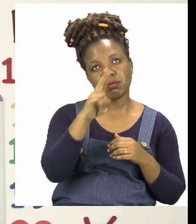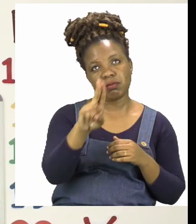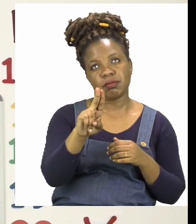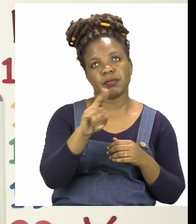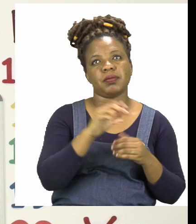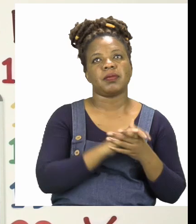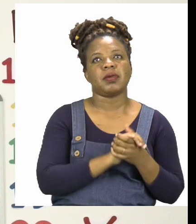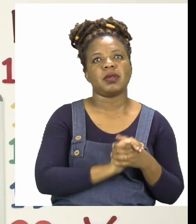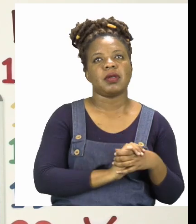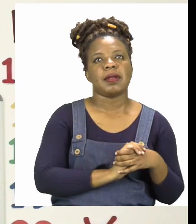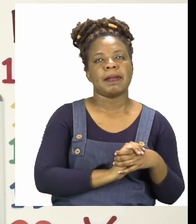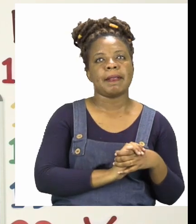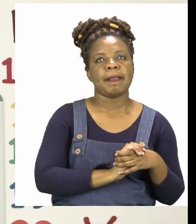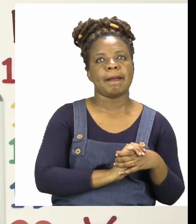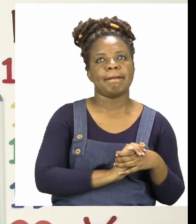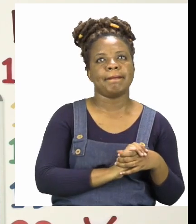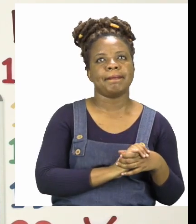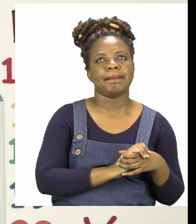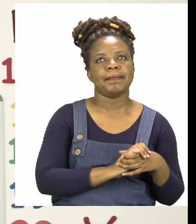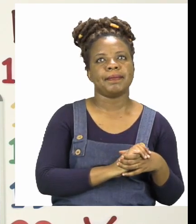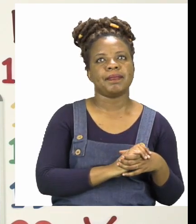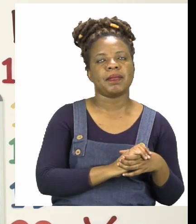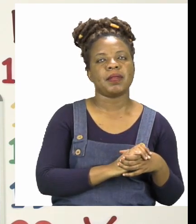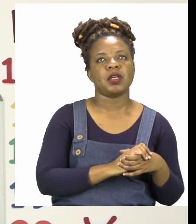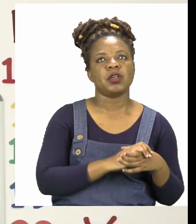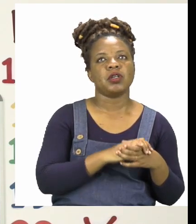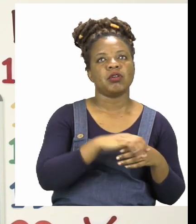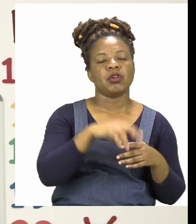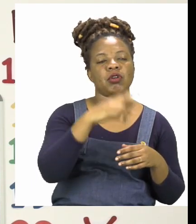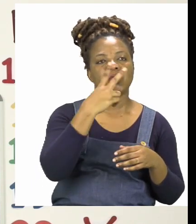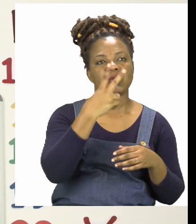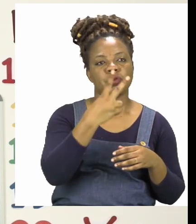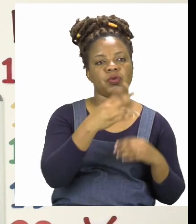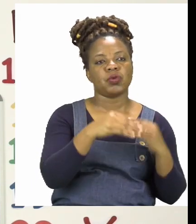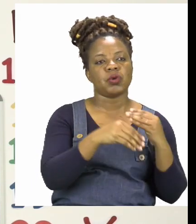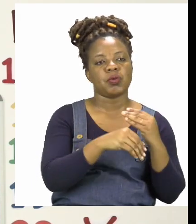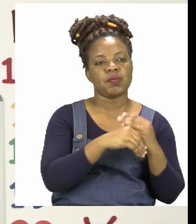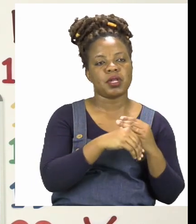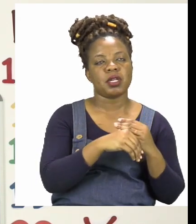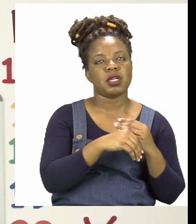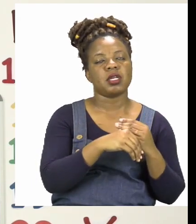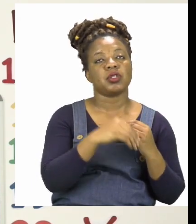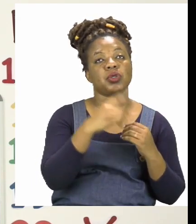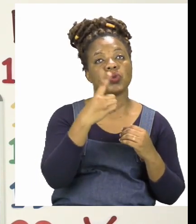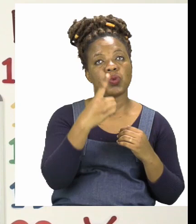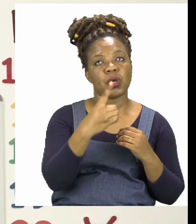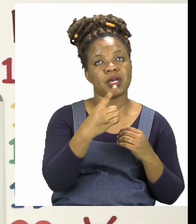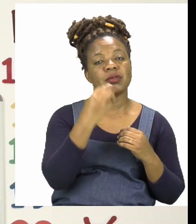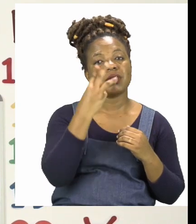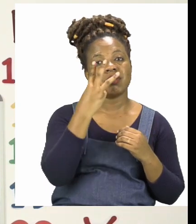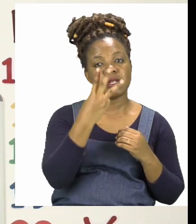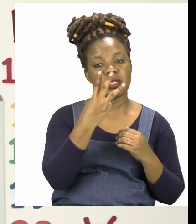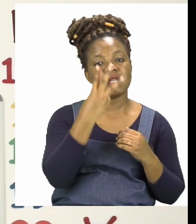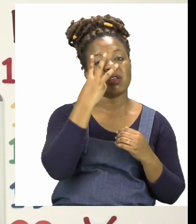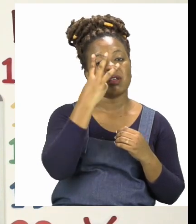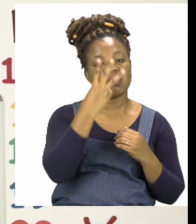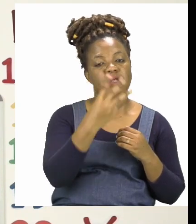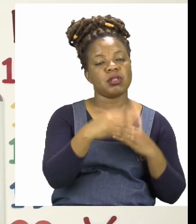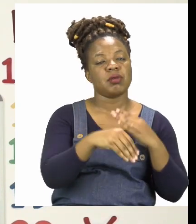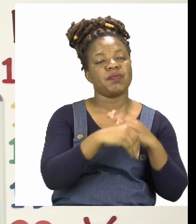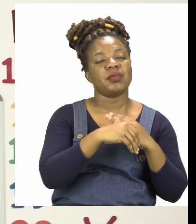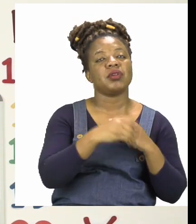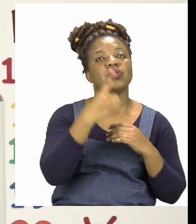too heavy. So we say 3 plus the 1 we have is 4. So we are going to write